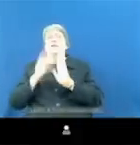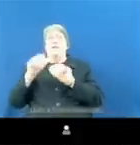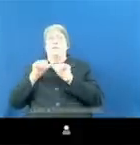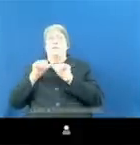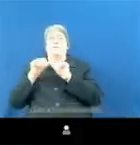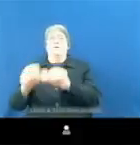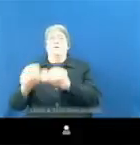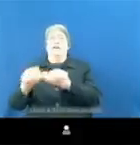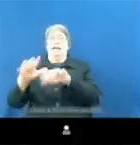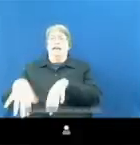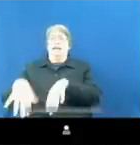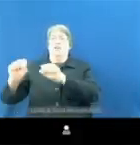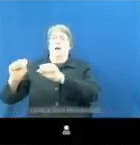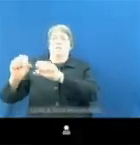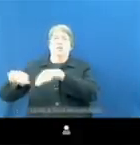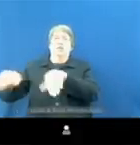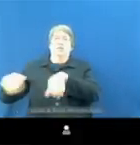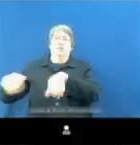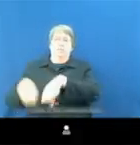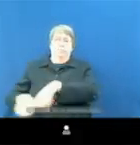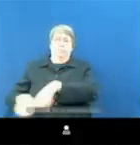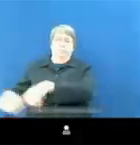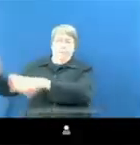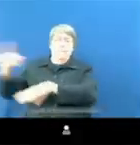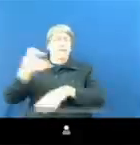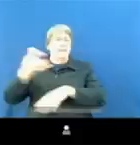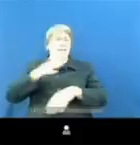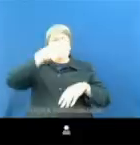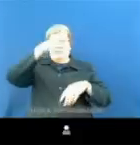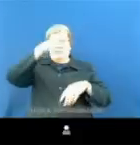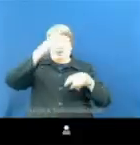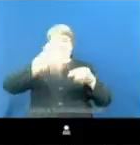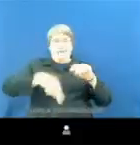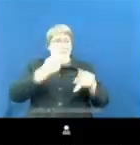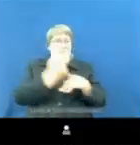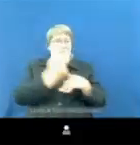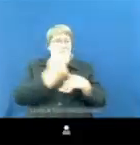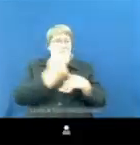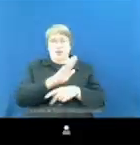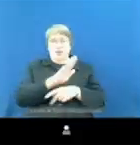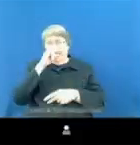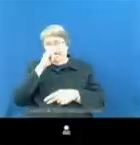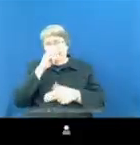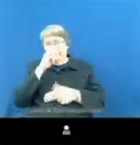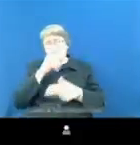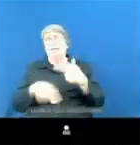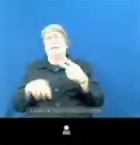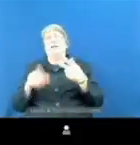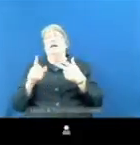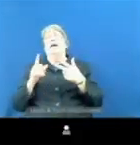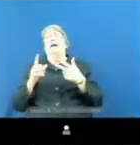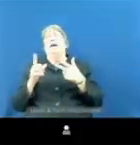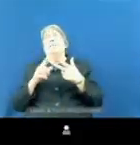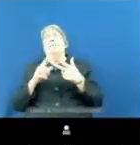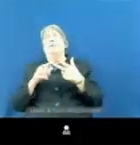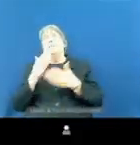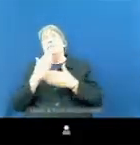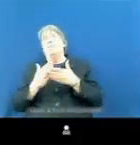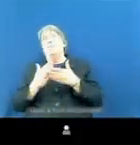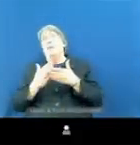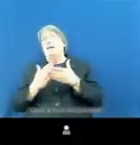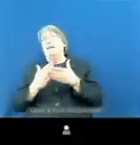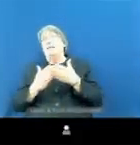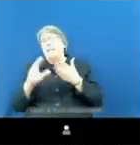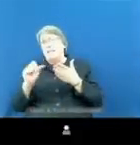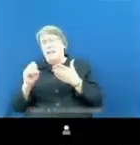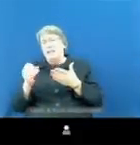out because parents aren't able to take care of their kids. There may be some cases that might have